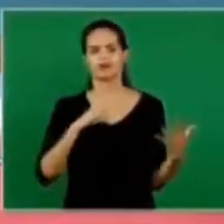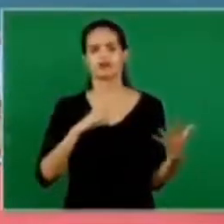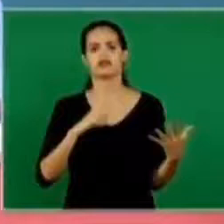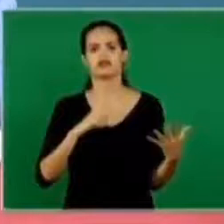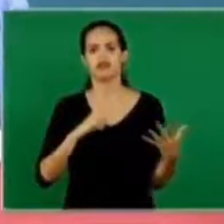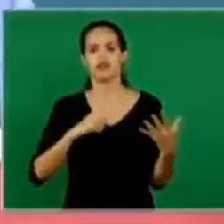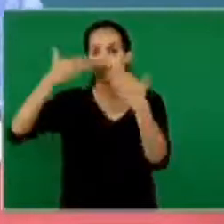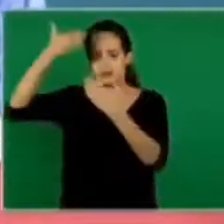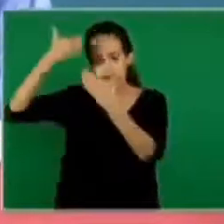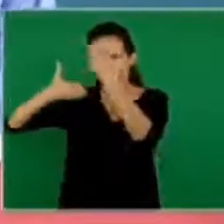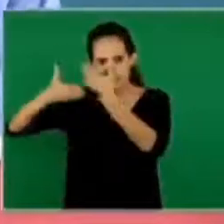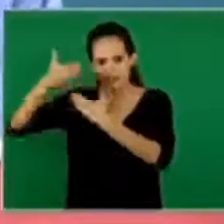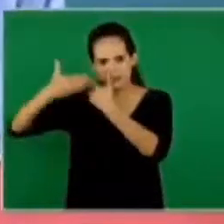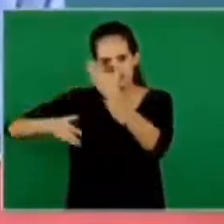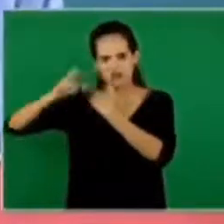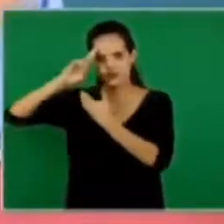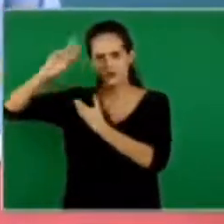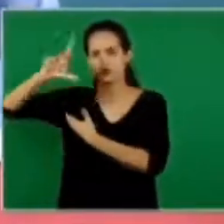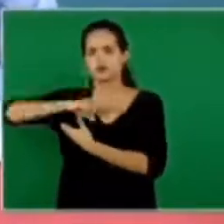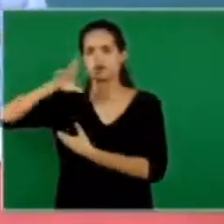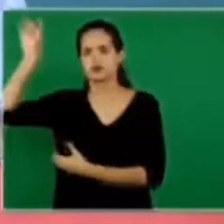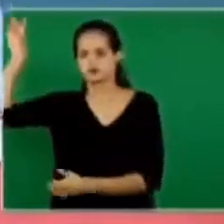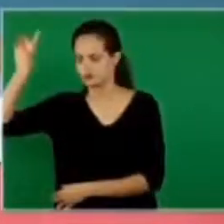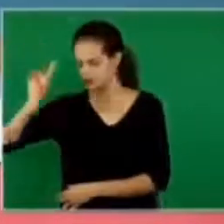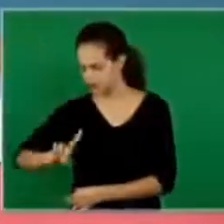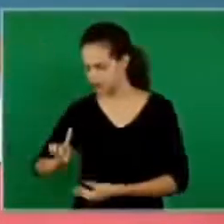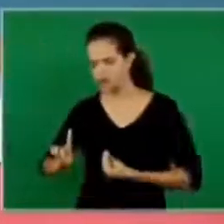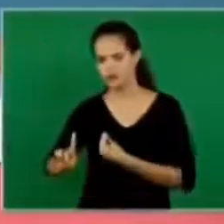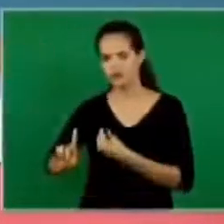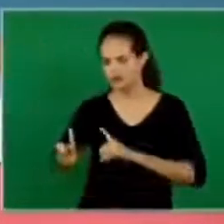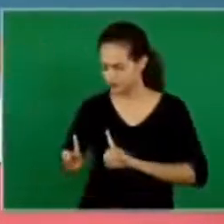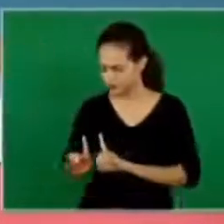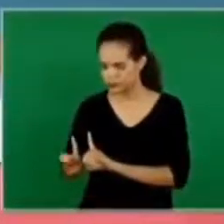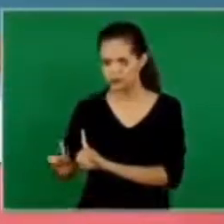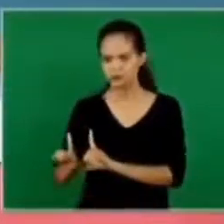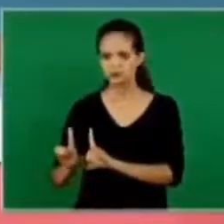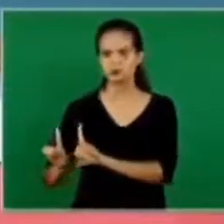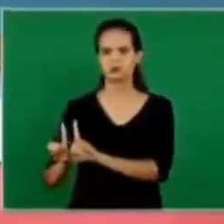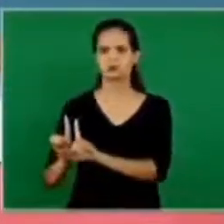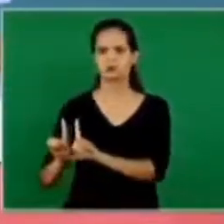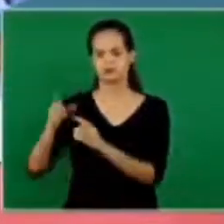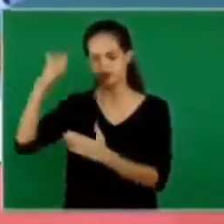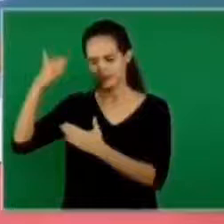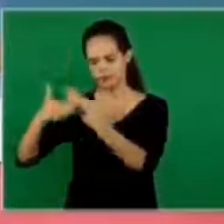but in the narrow path there is a living God walking beside us.